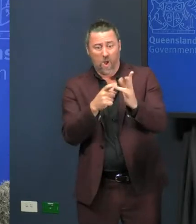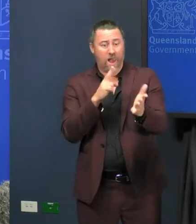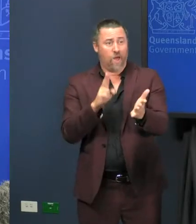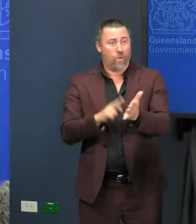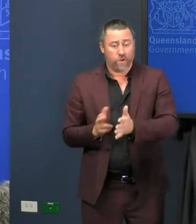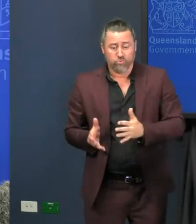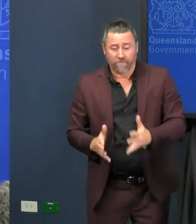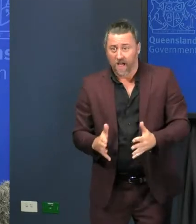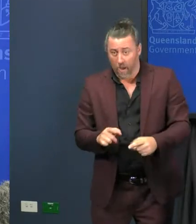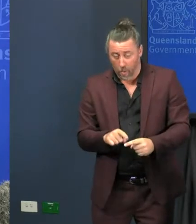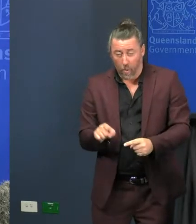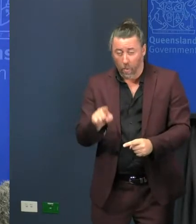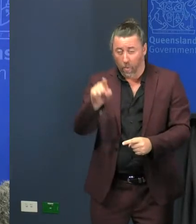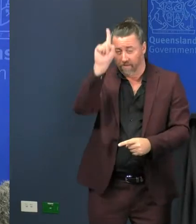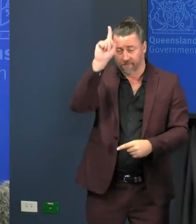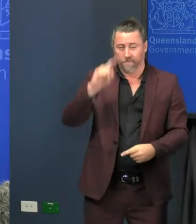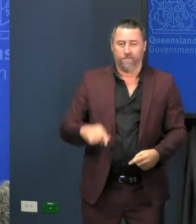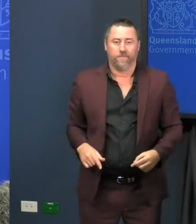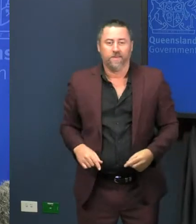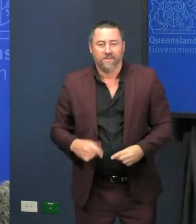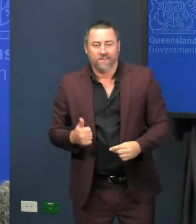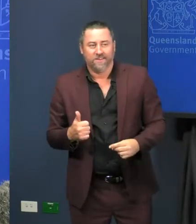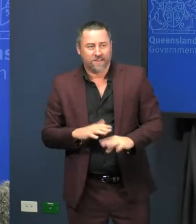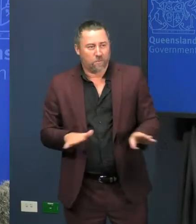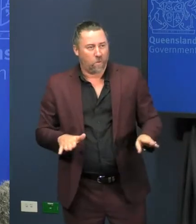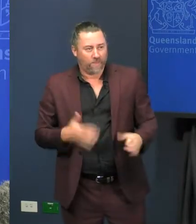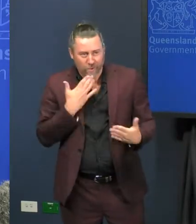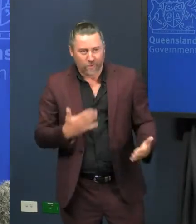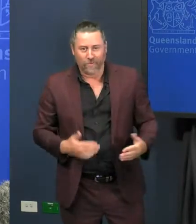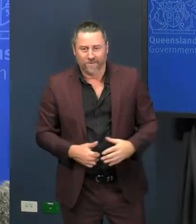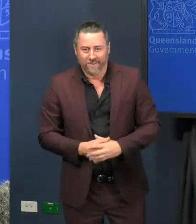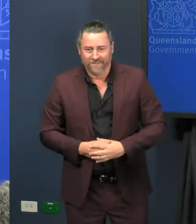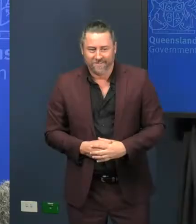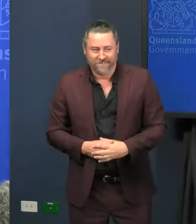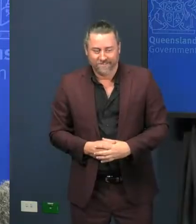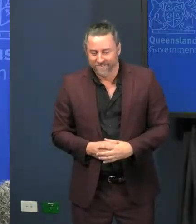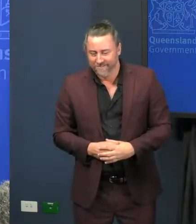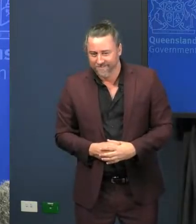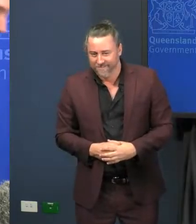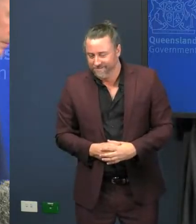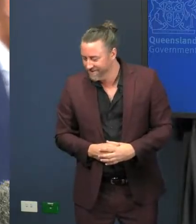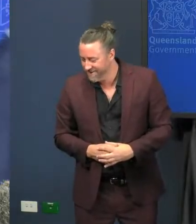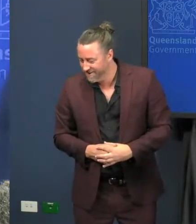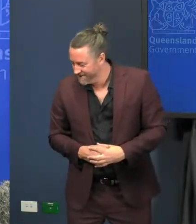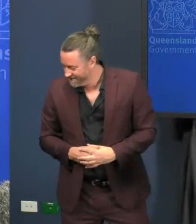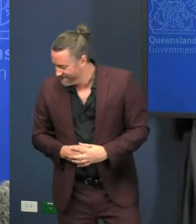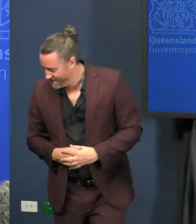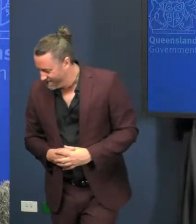moves close to the coast. Thanks, guys.